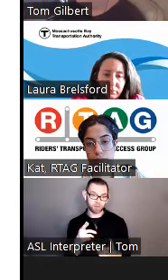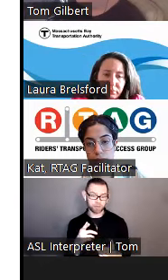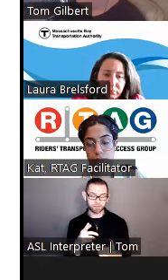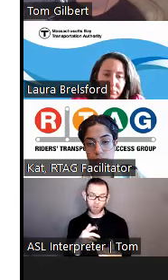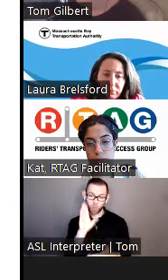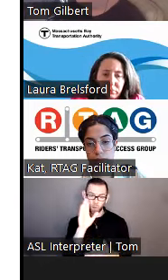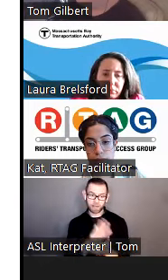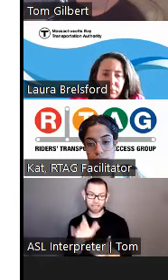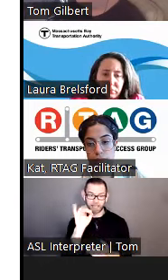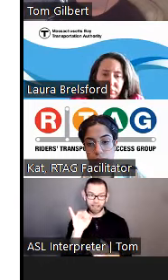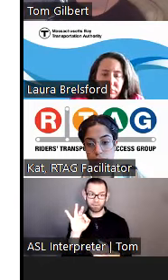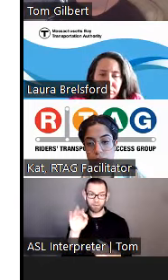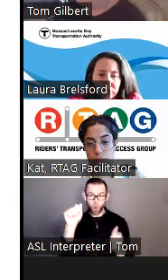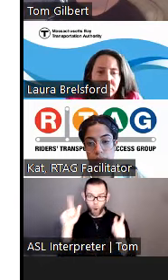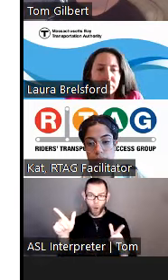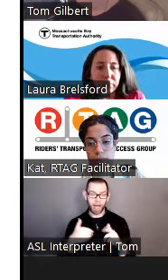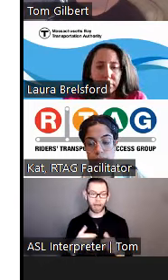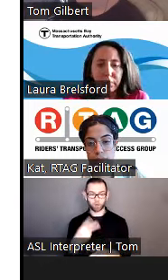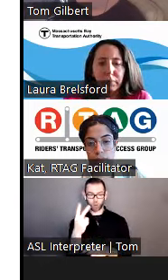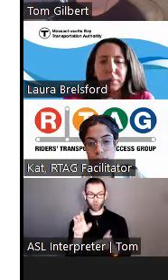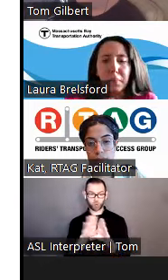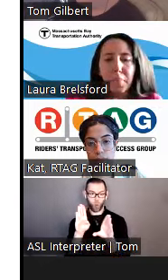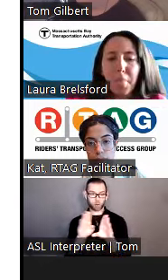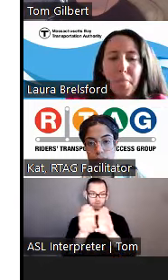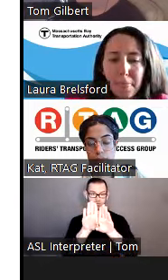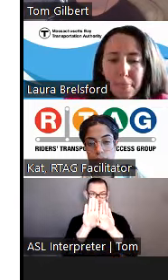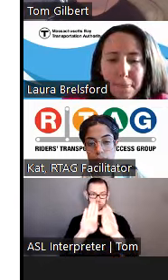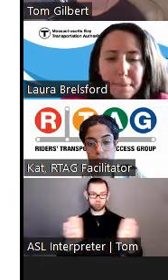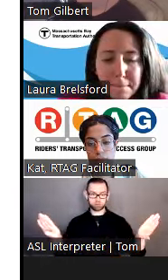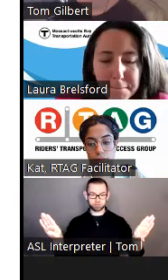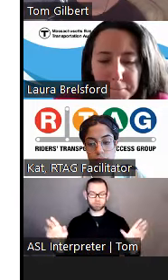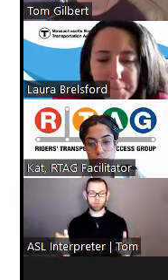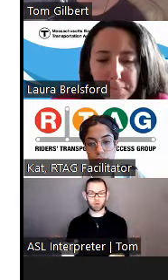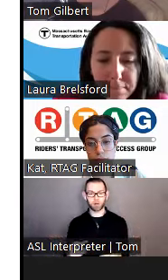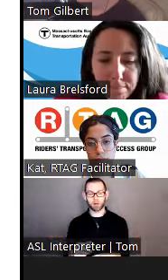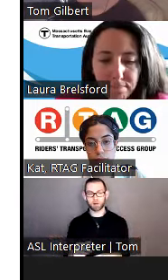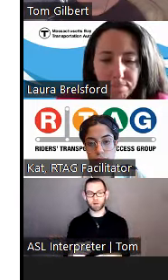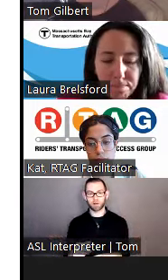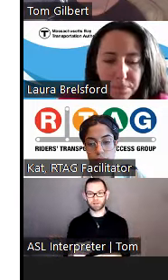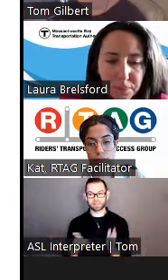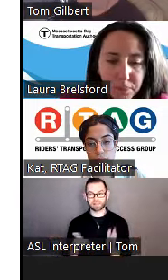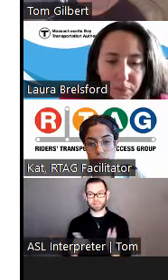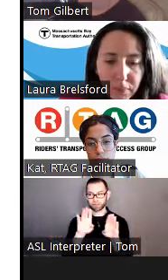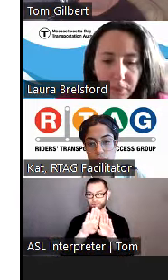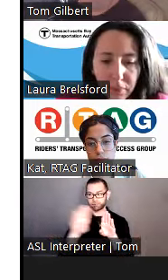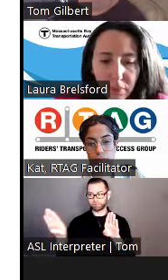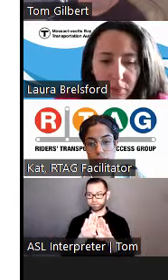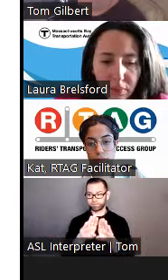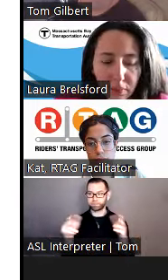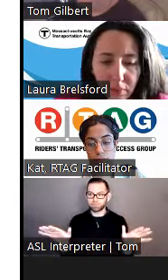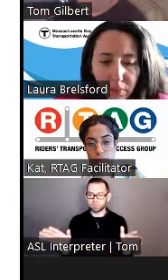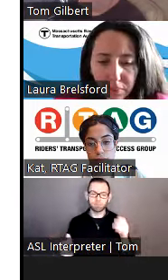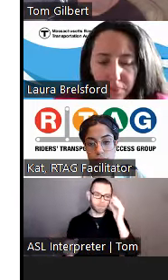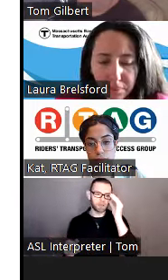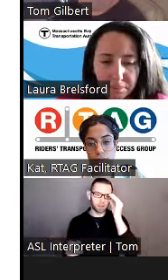doors frames were like that, or inside the train. And when they were also talking about